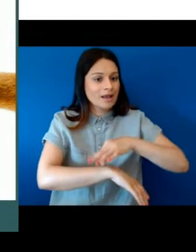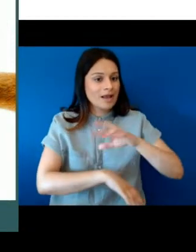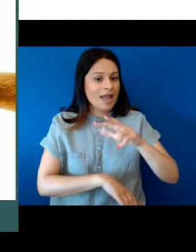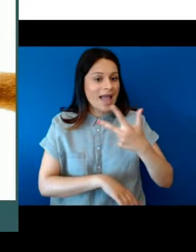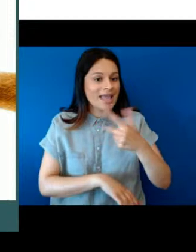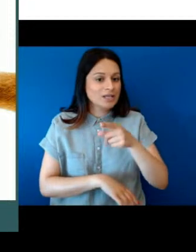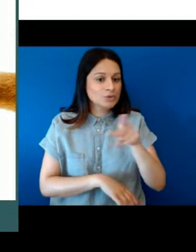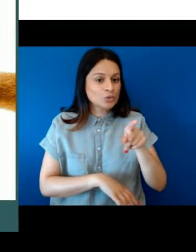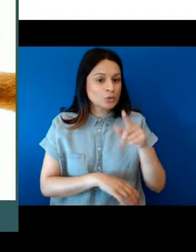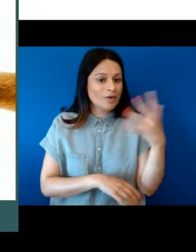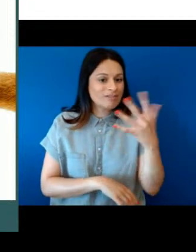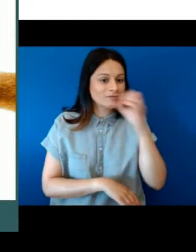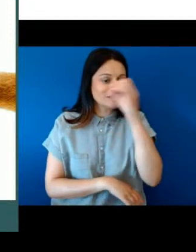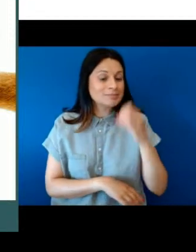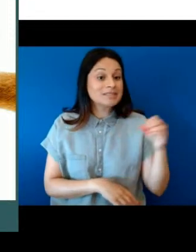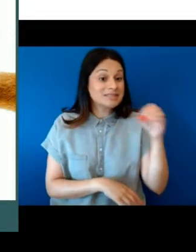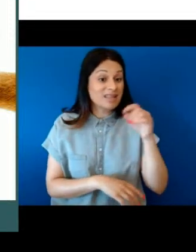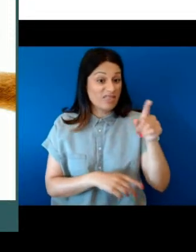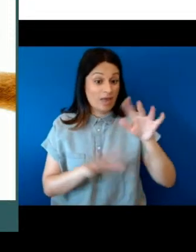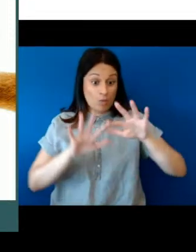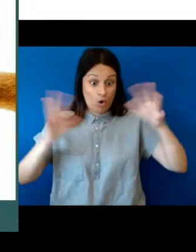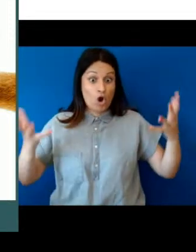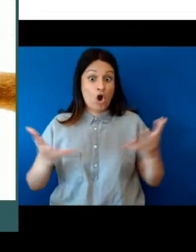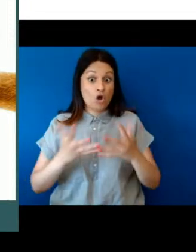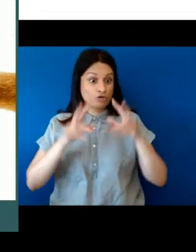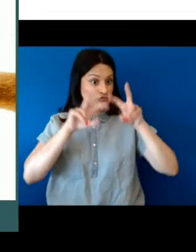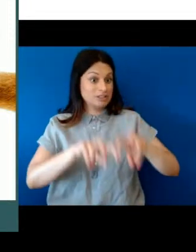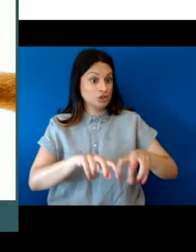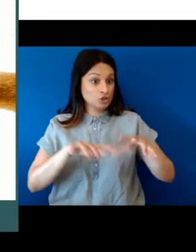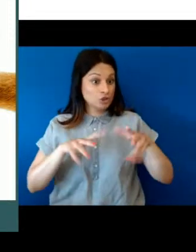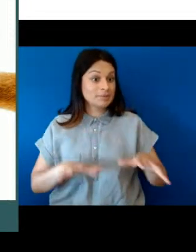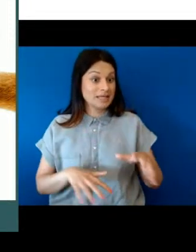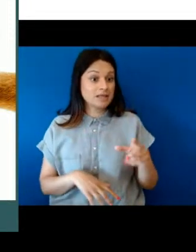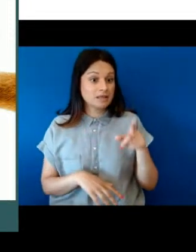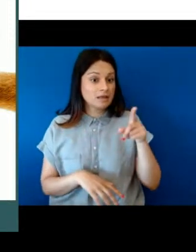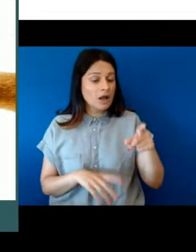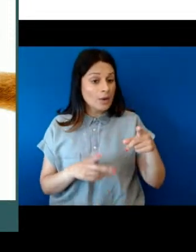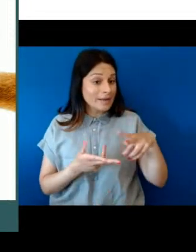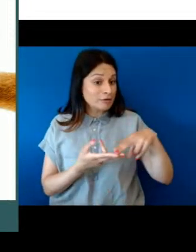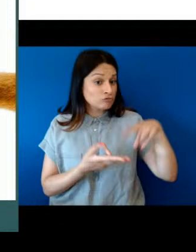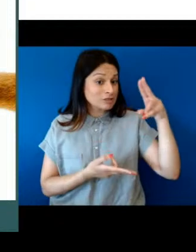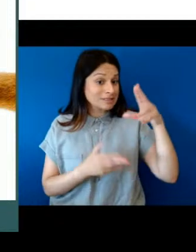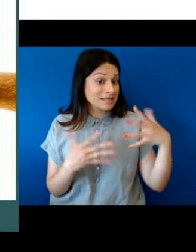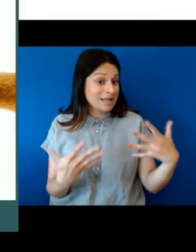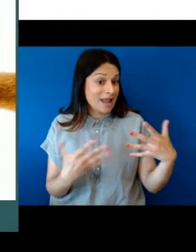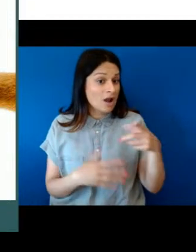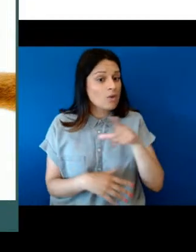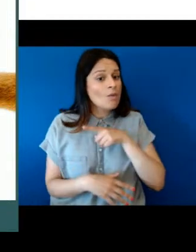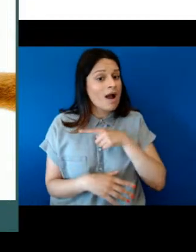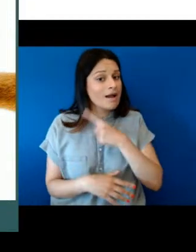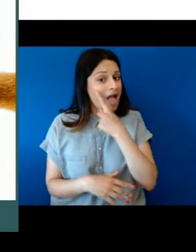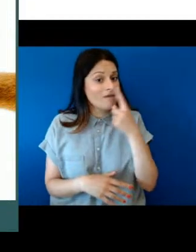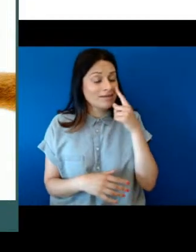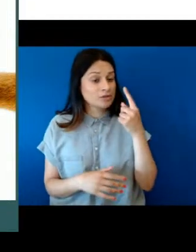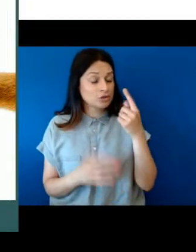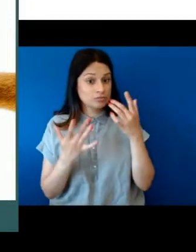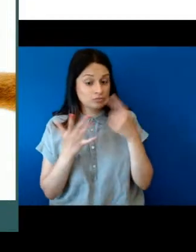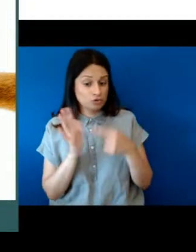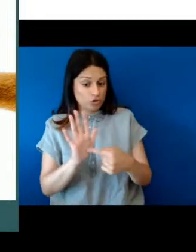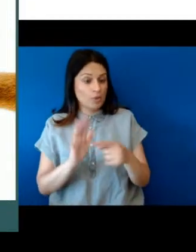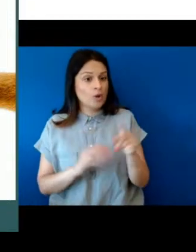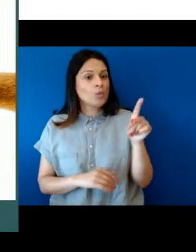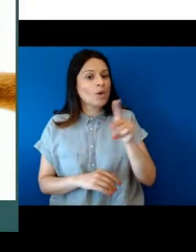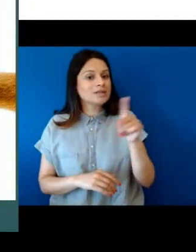that's worldwide. But we do know that is increasing, and so evidence is showing us that it's approximately doubled